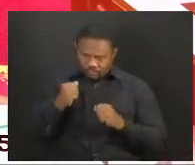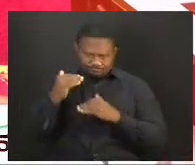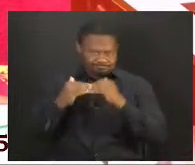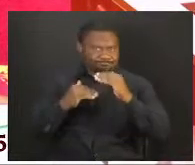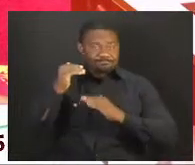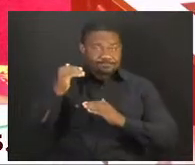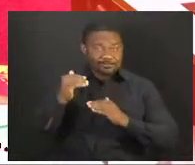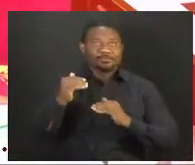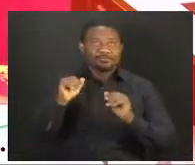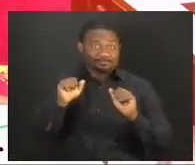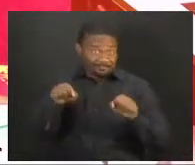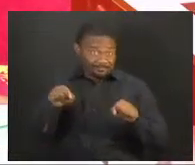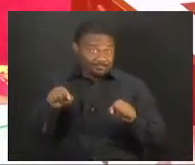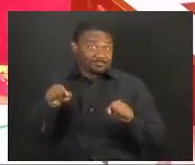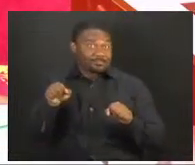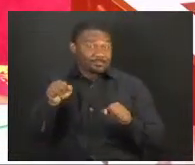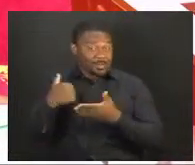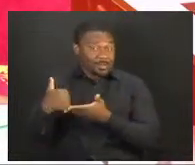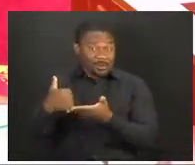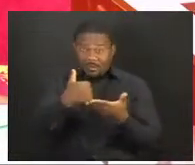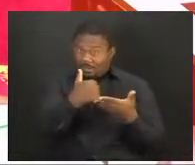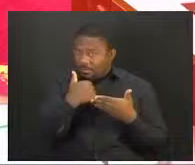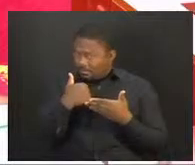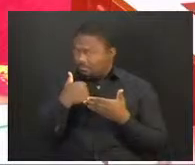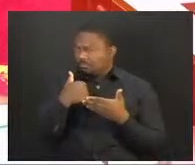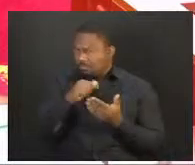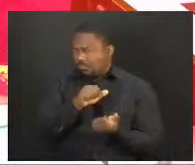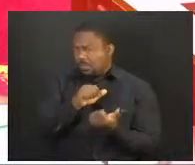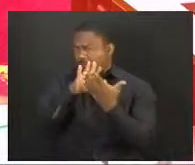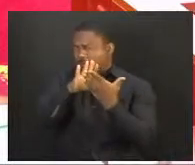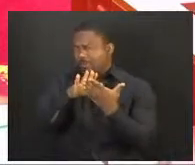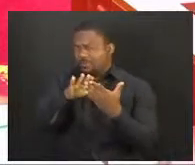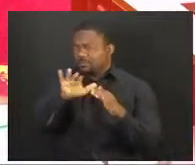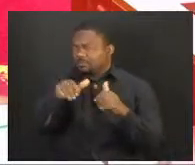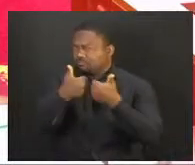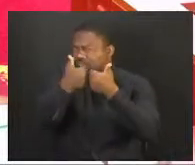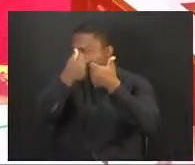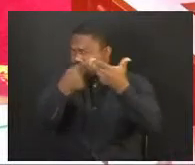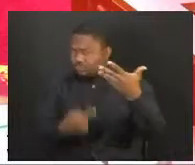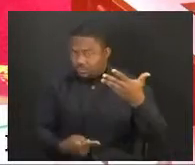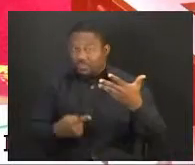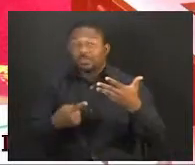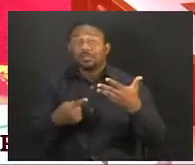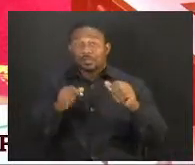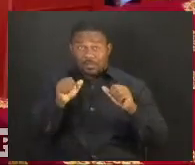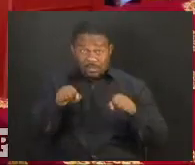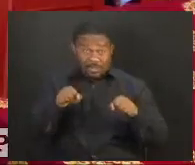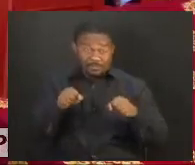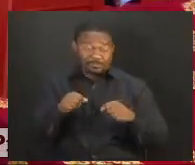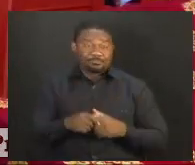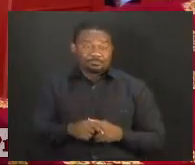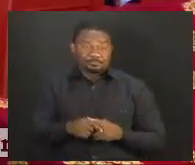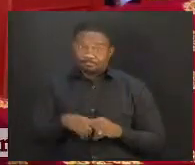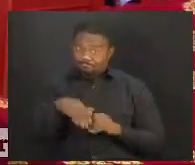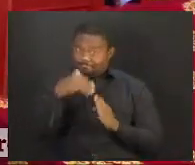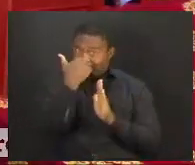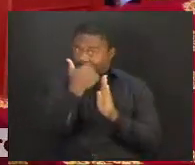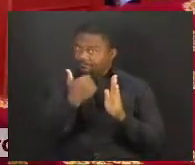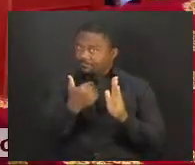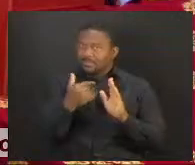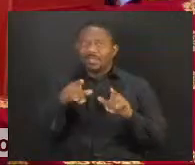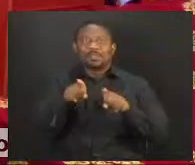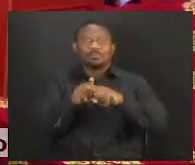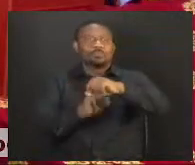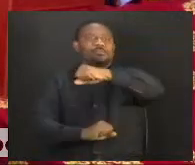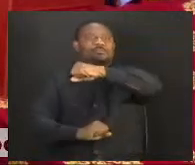that will help us tackle the challenges we face as a country. This budget is a foundation upon